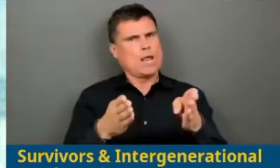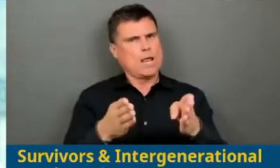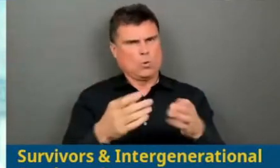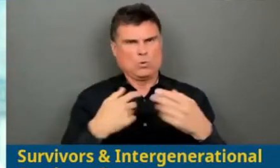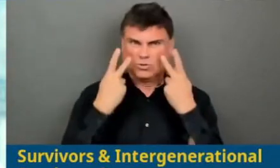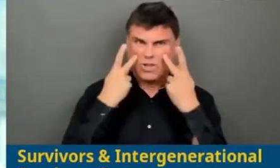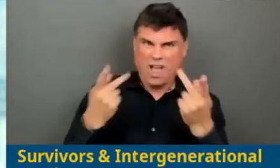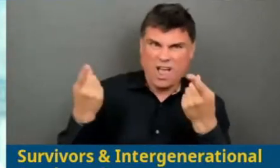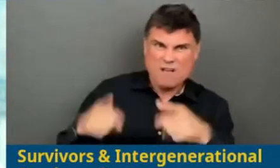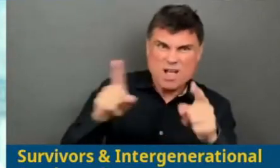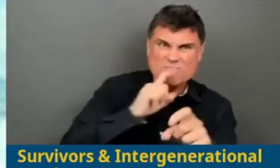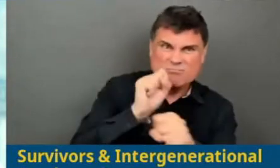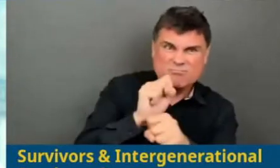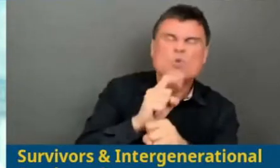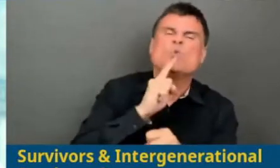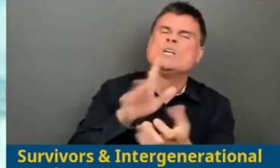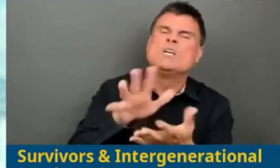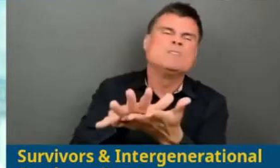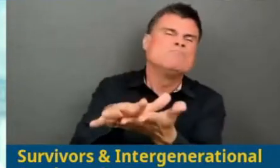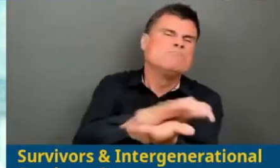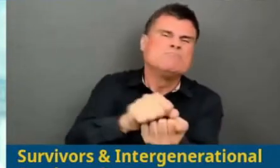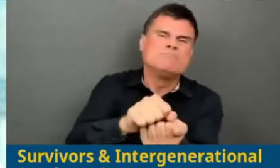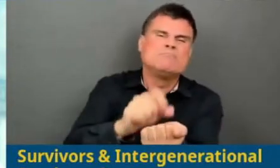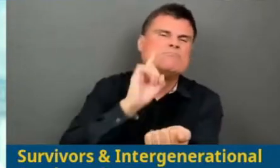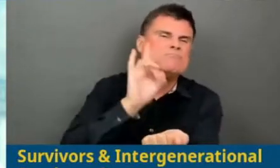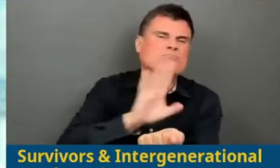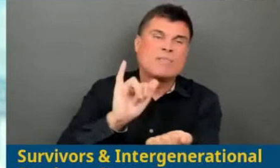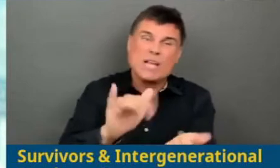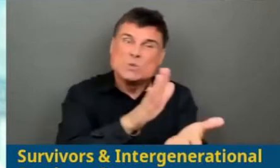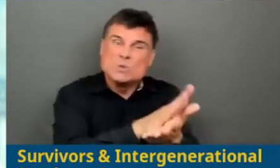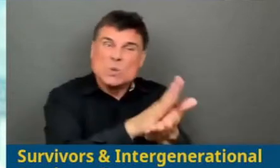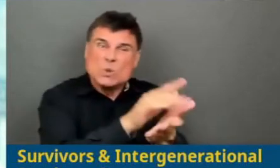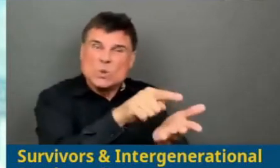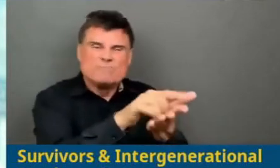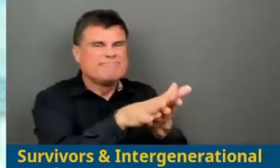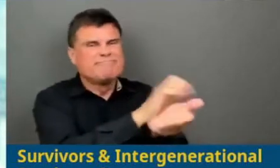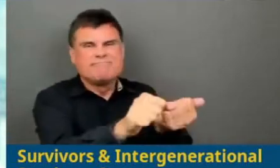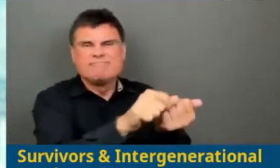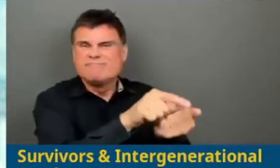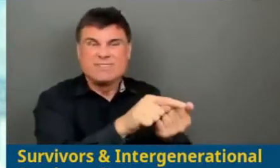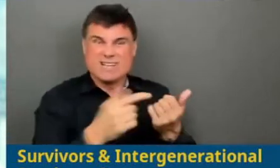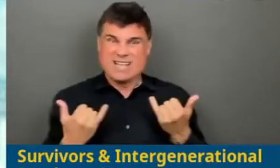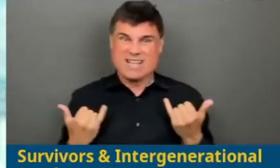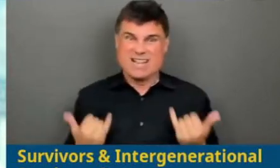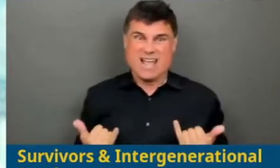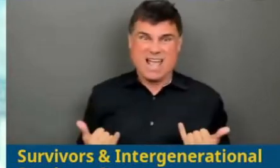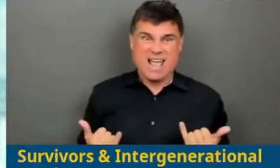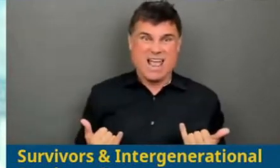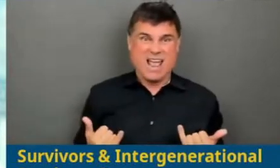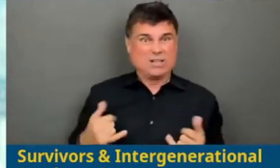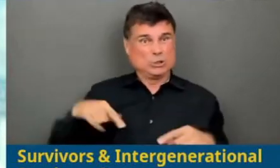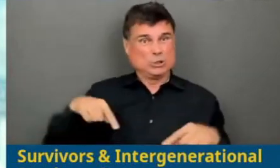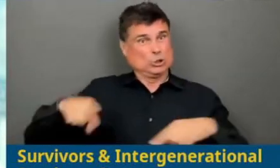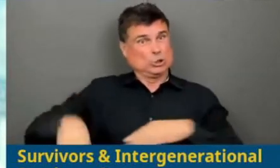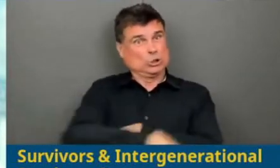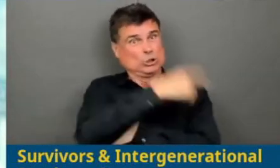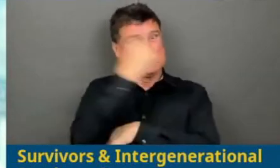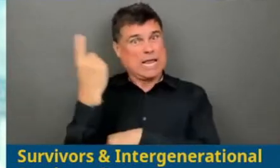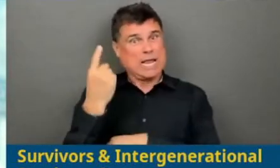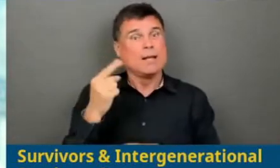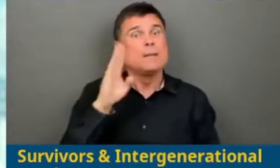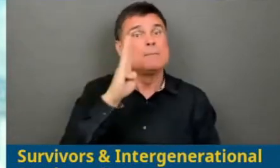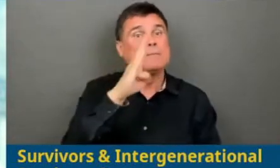continues to be felt to this day. It's not lost on me that today marks the specific day on which British Columbia entered